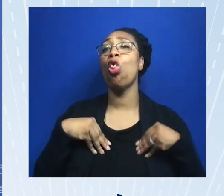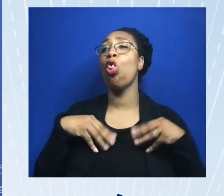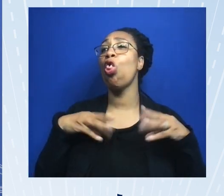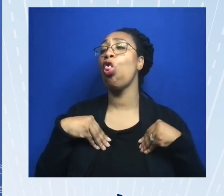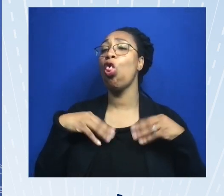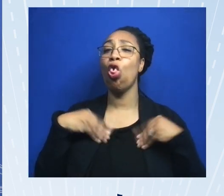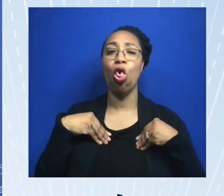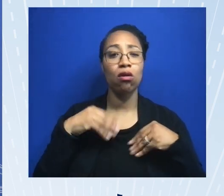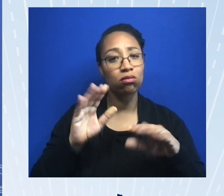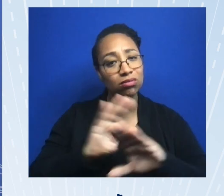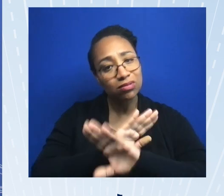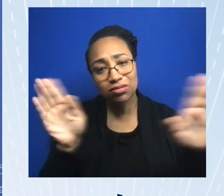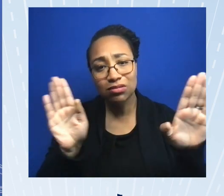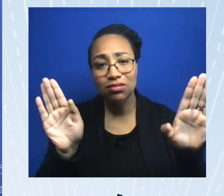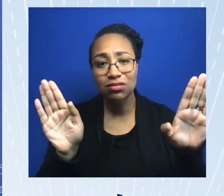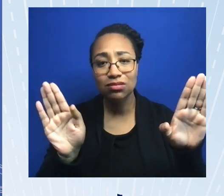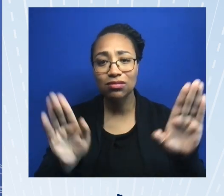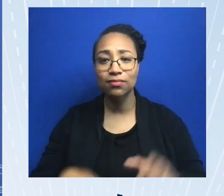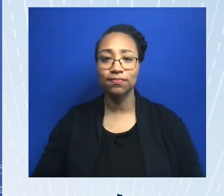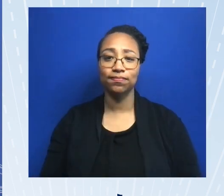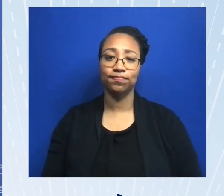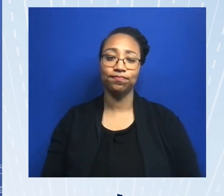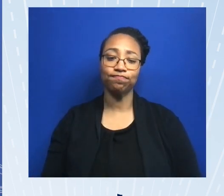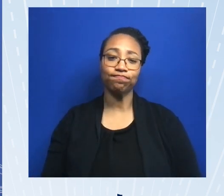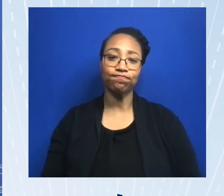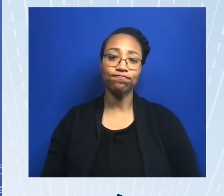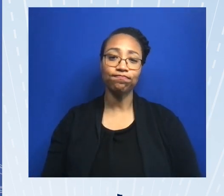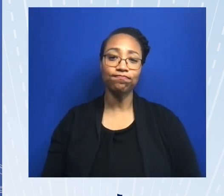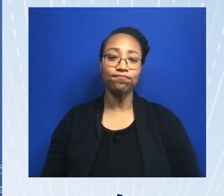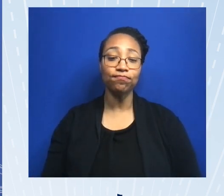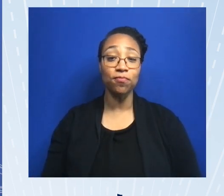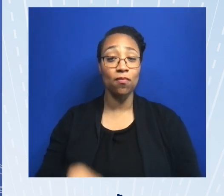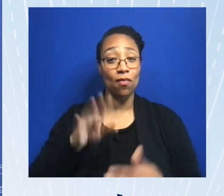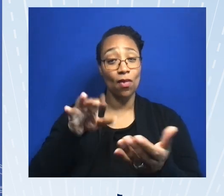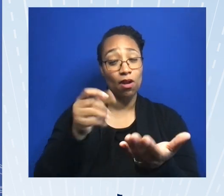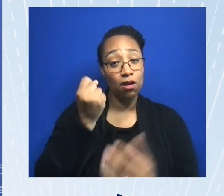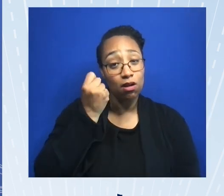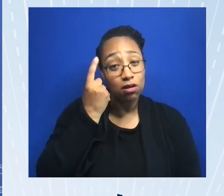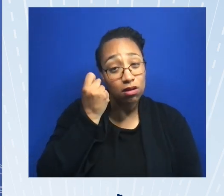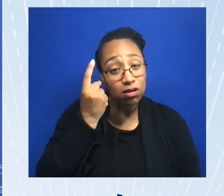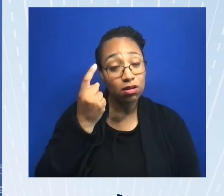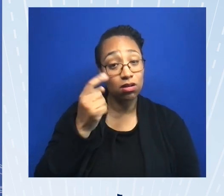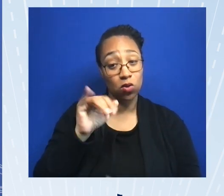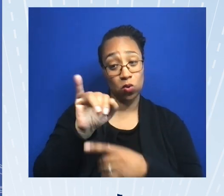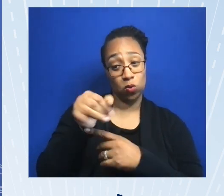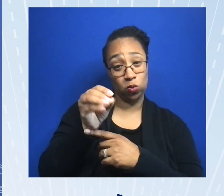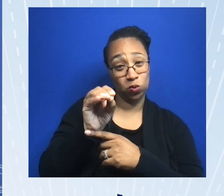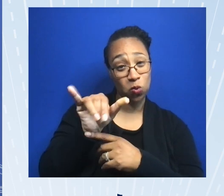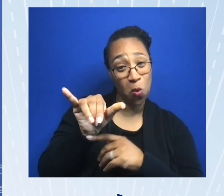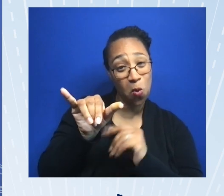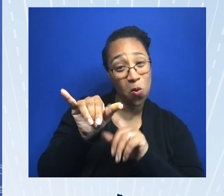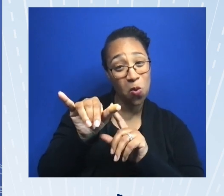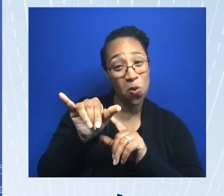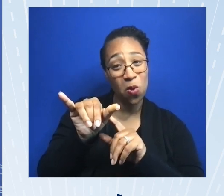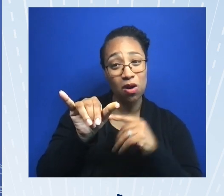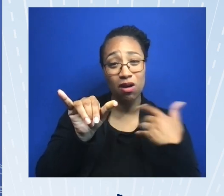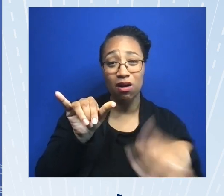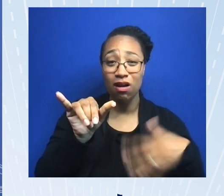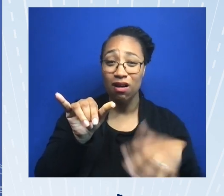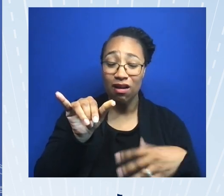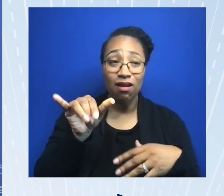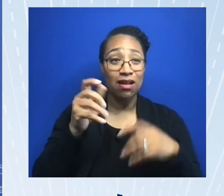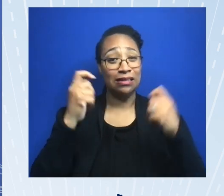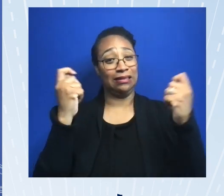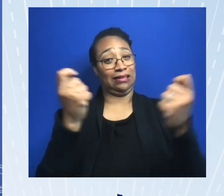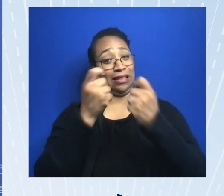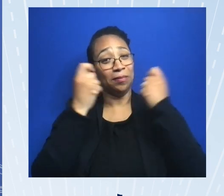our cultures, and celebrating our contributions to this great nation. There is so much more that